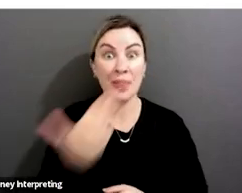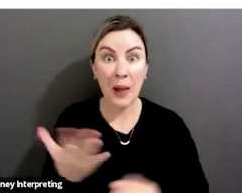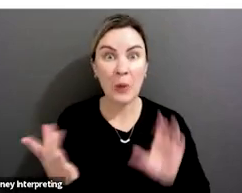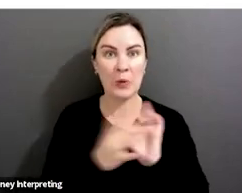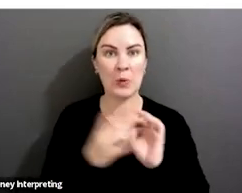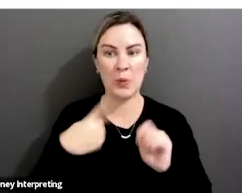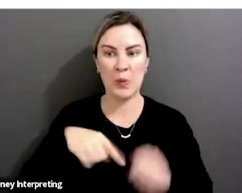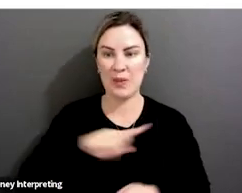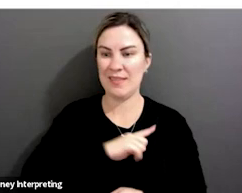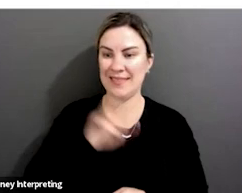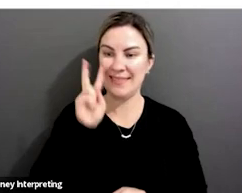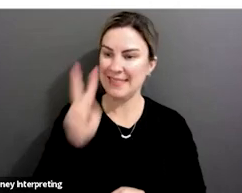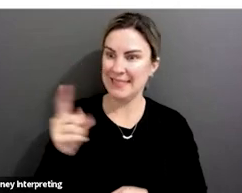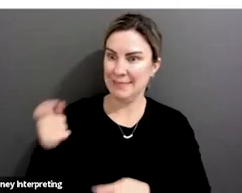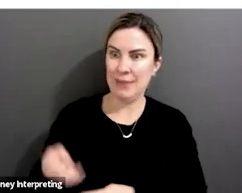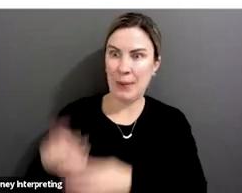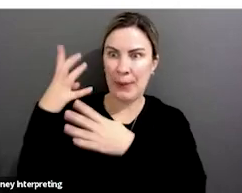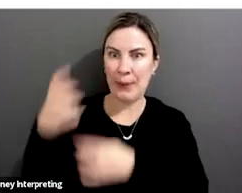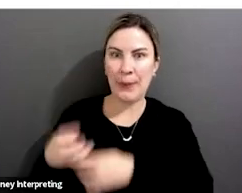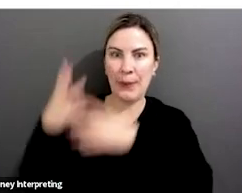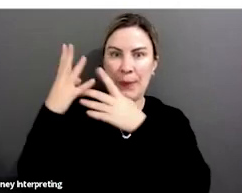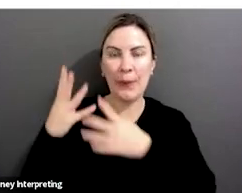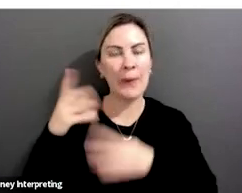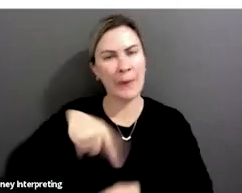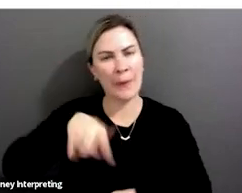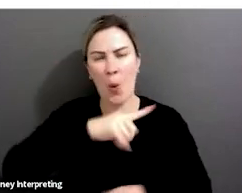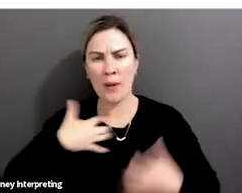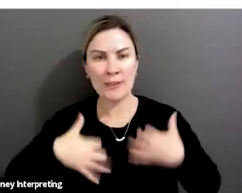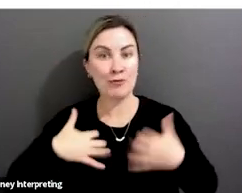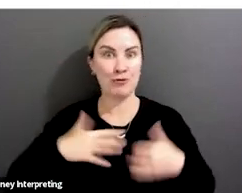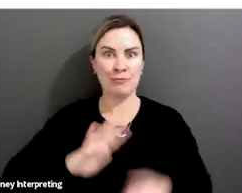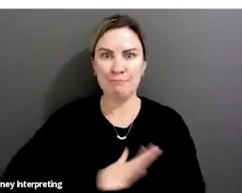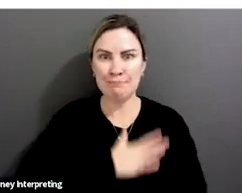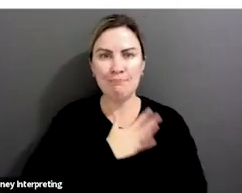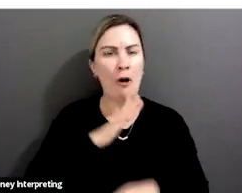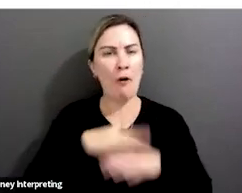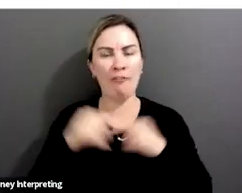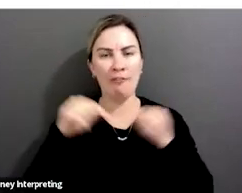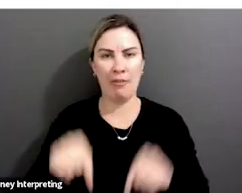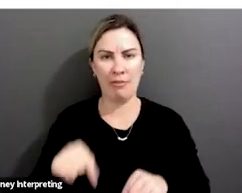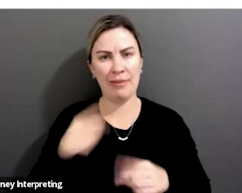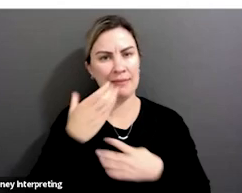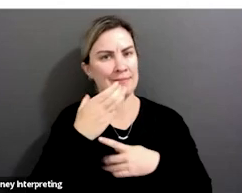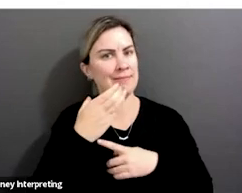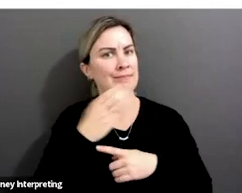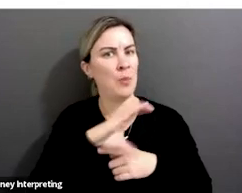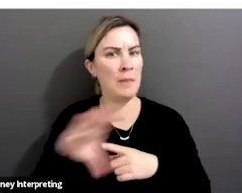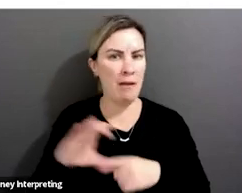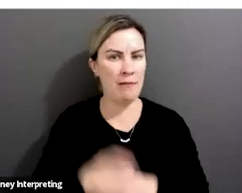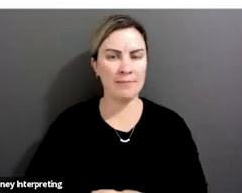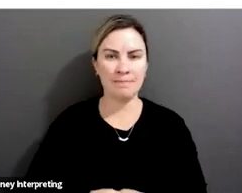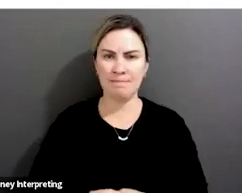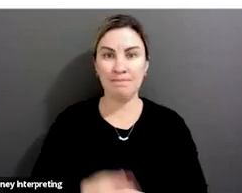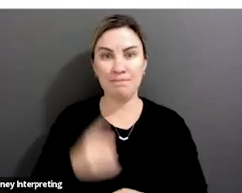can see by the interest and enthusiasm in this webinar series that we're responding to a need that people have to learn